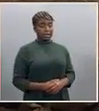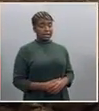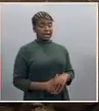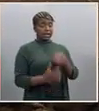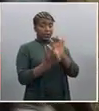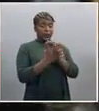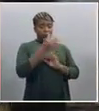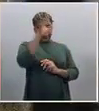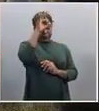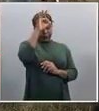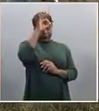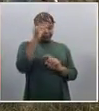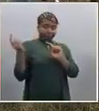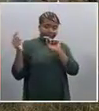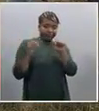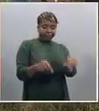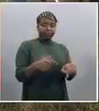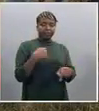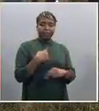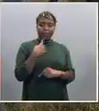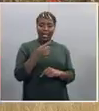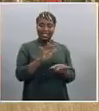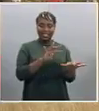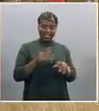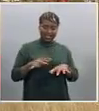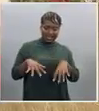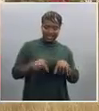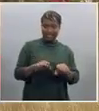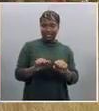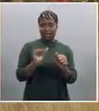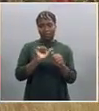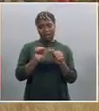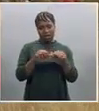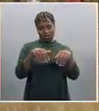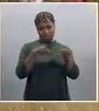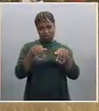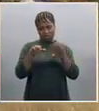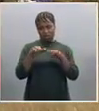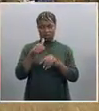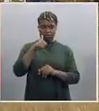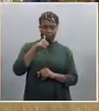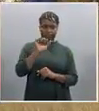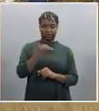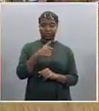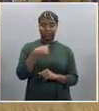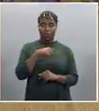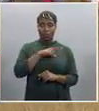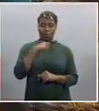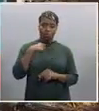enforcement officials were able to convince those grabbing land to leave, averting possible